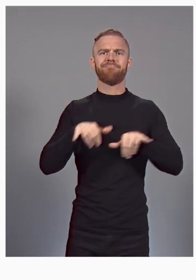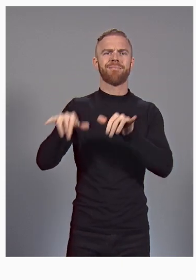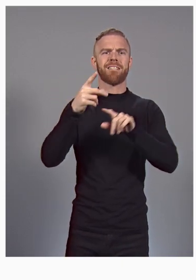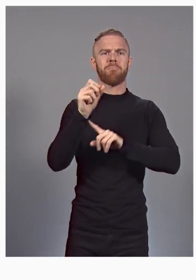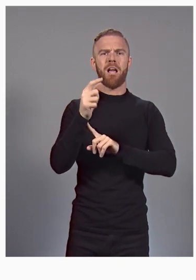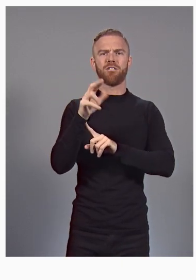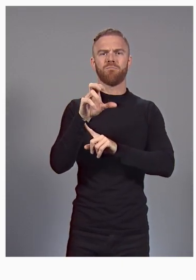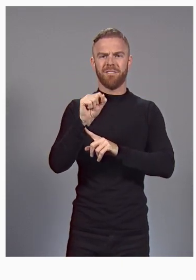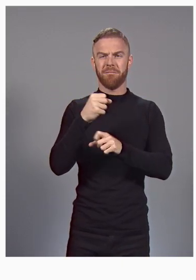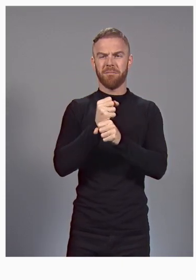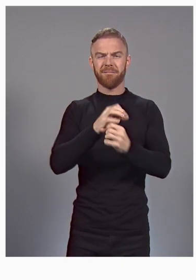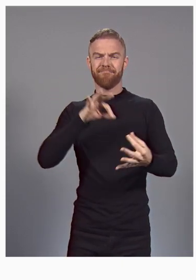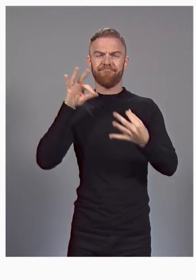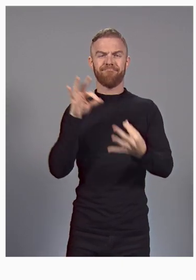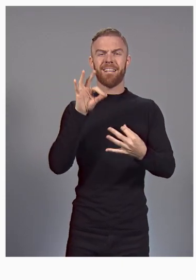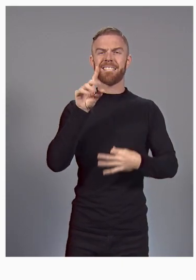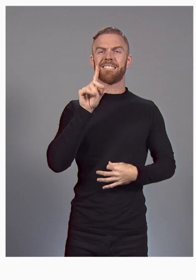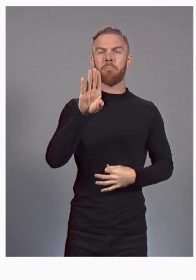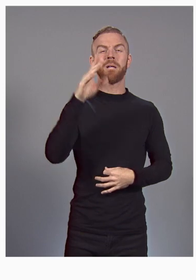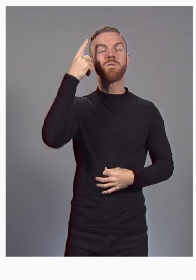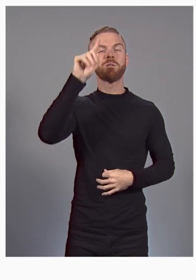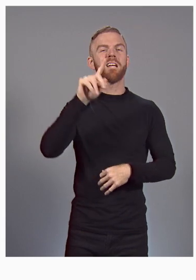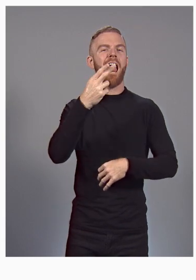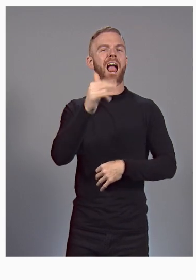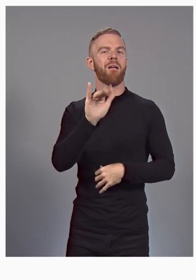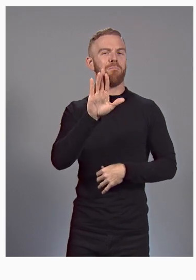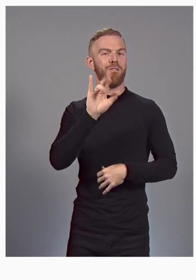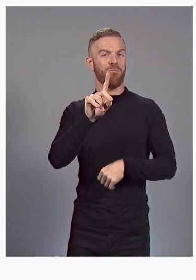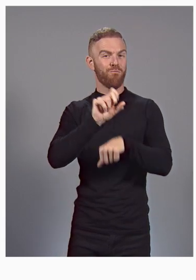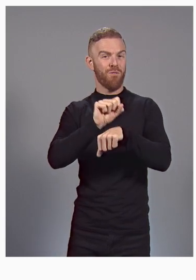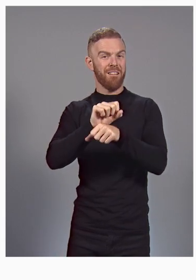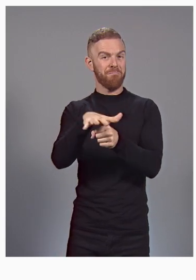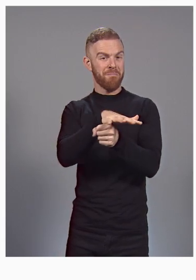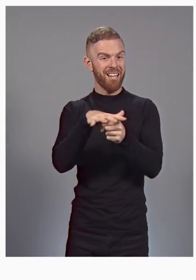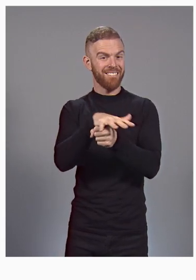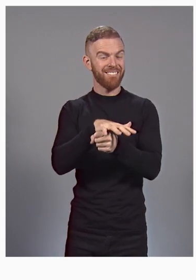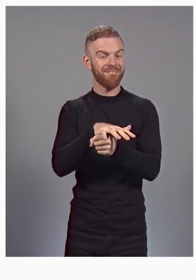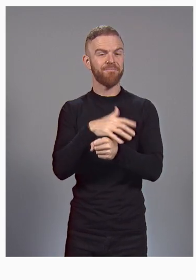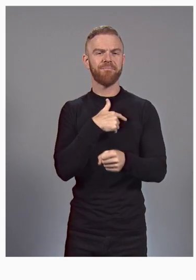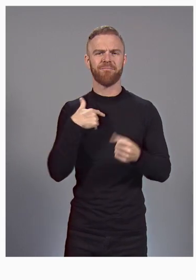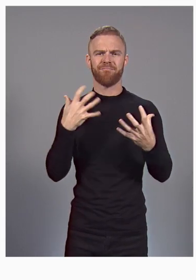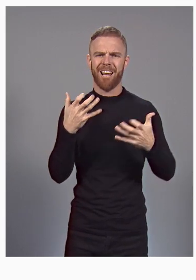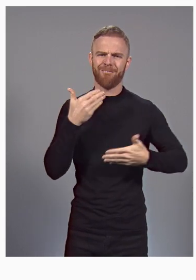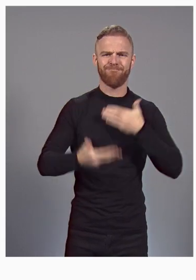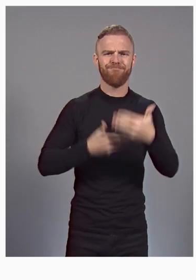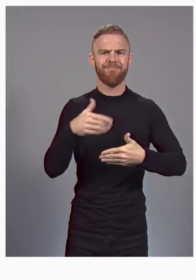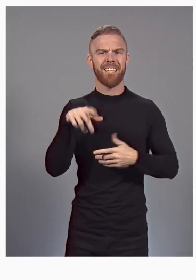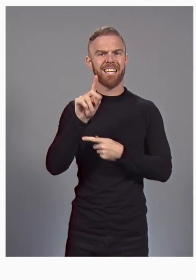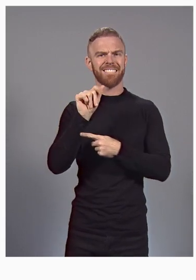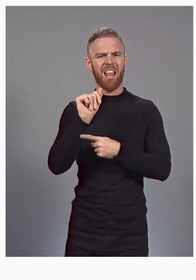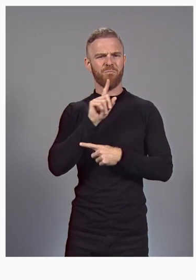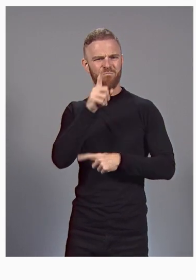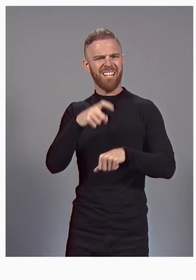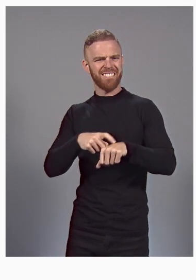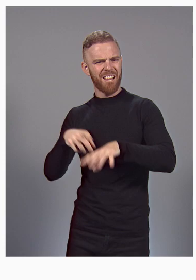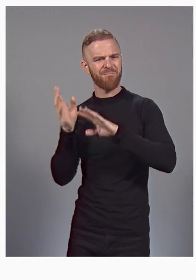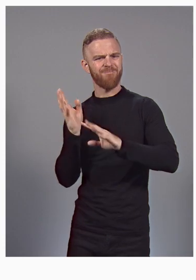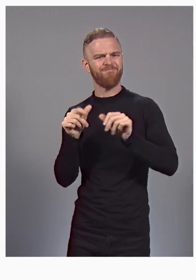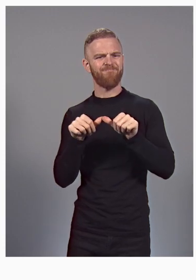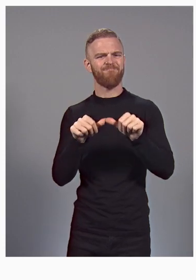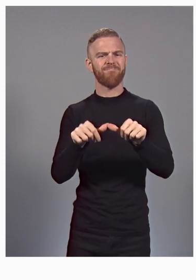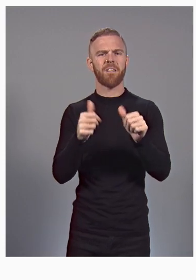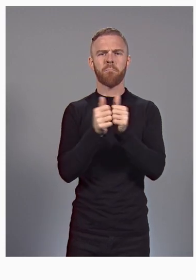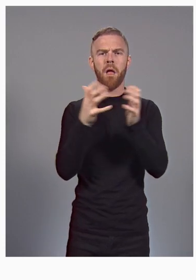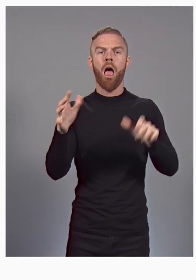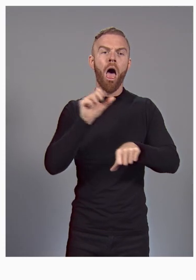workloads. We all want to act on data in real time without the toil of infrastructure assembly and operations. We've